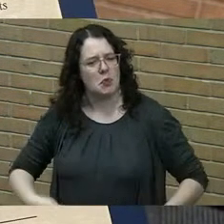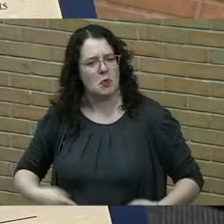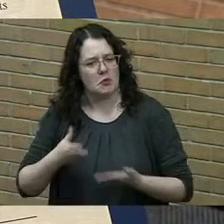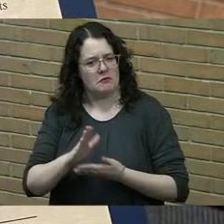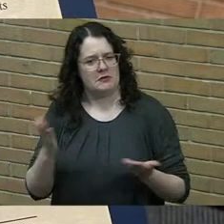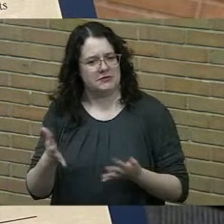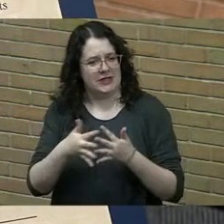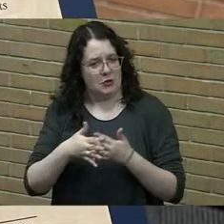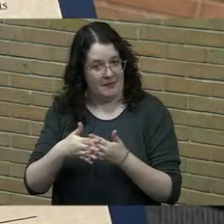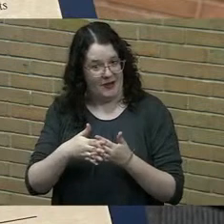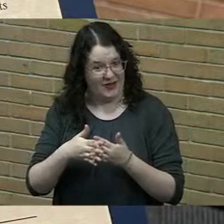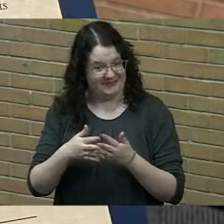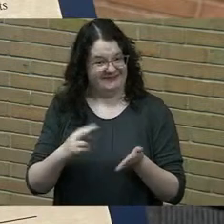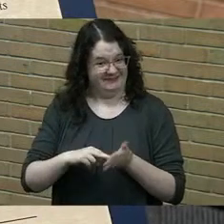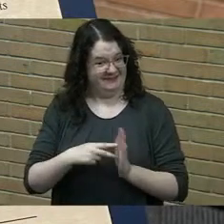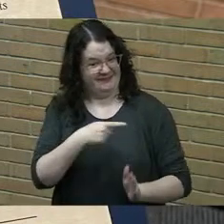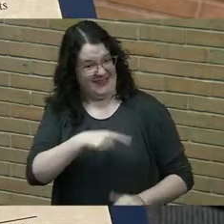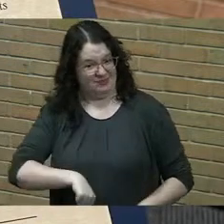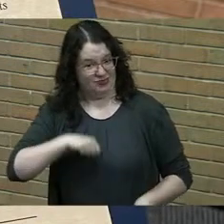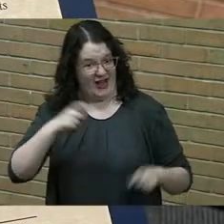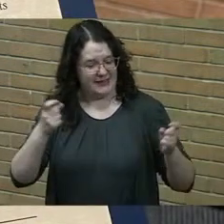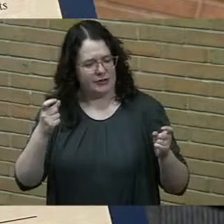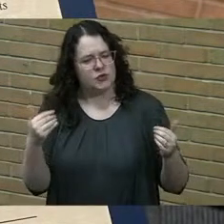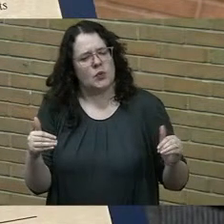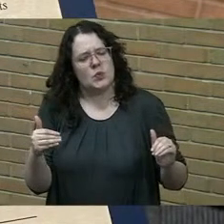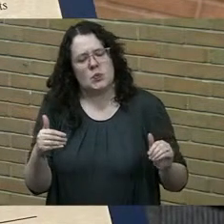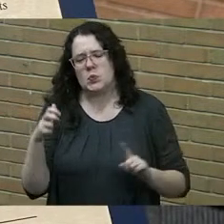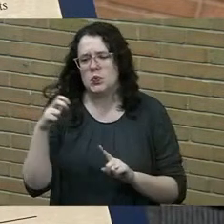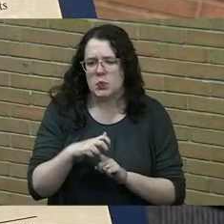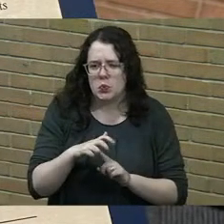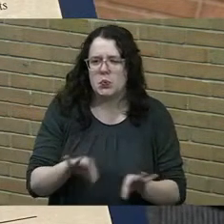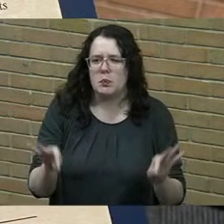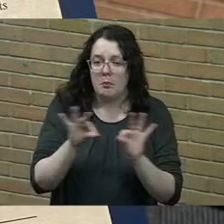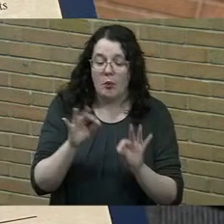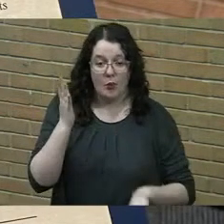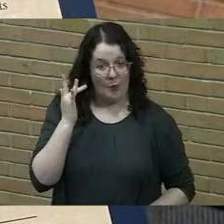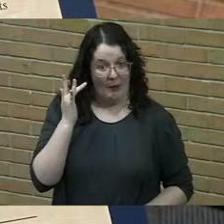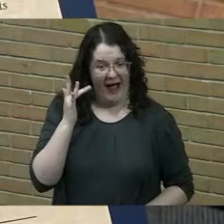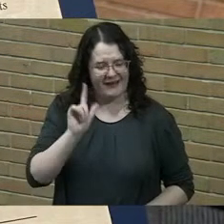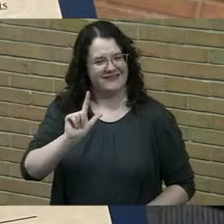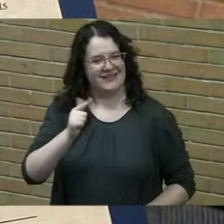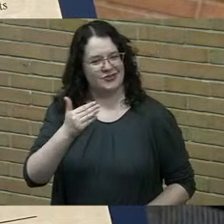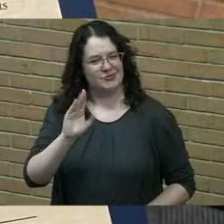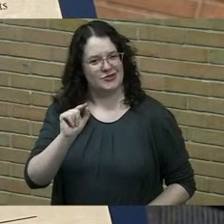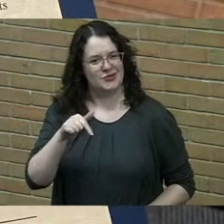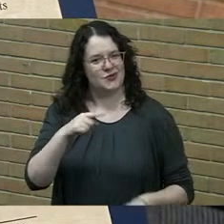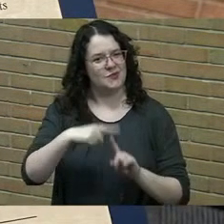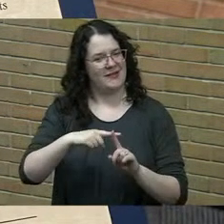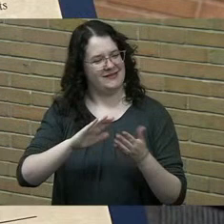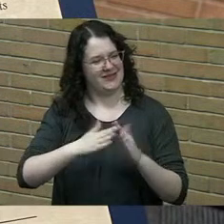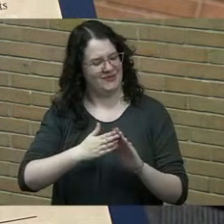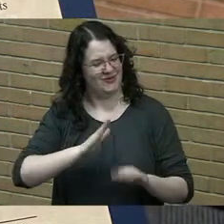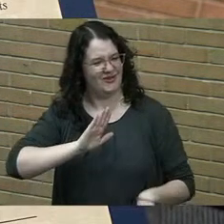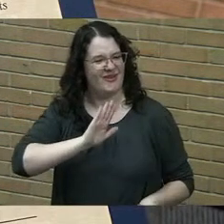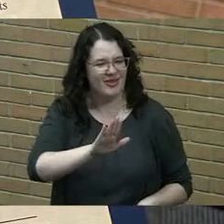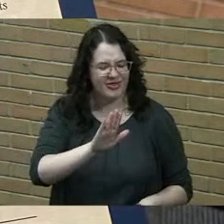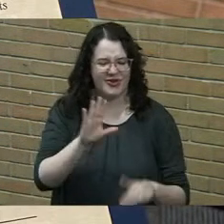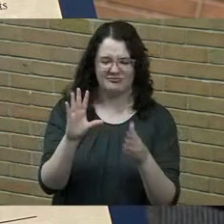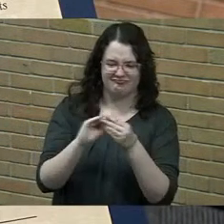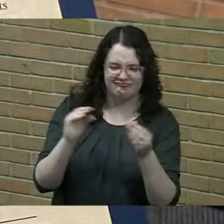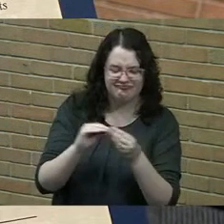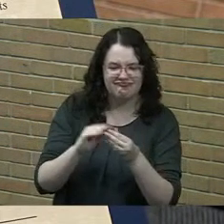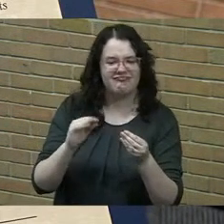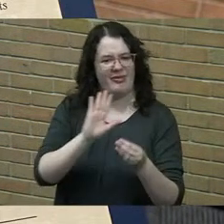Pride especially important, so the voices of the LGBTQ+ community and their allies are heard and